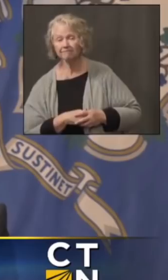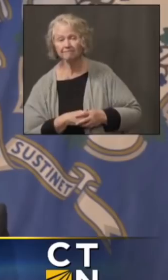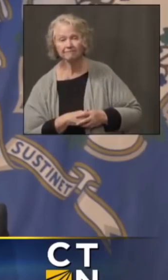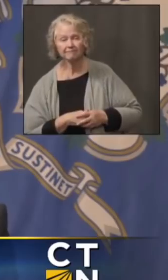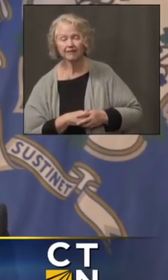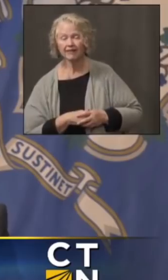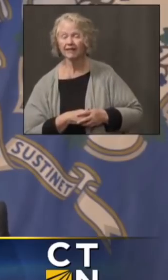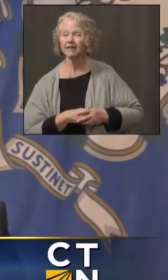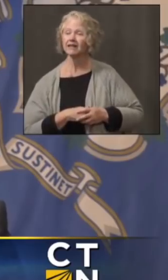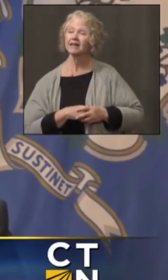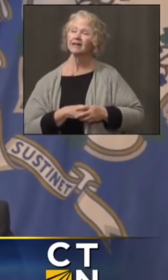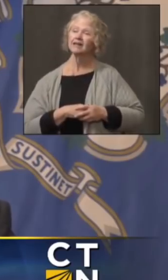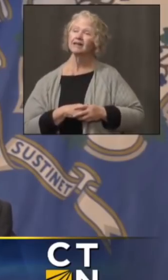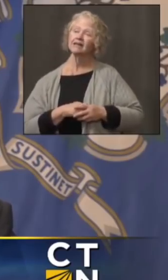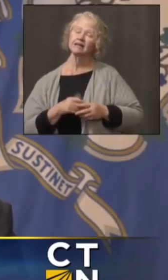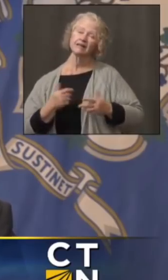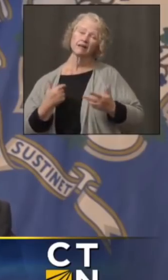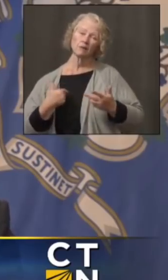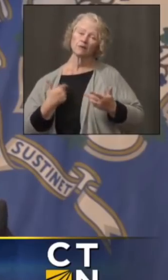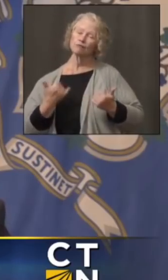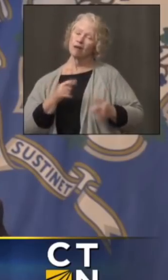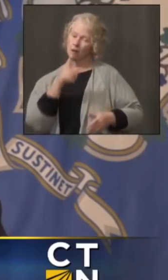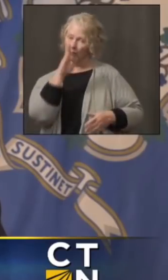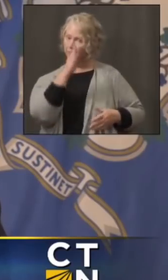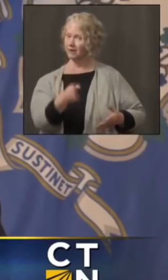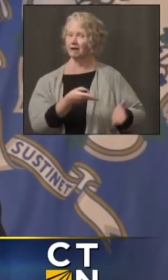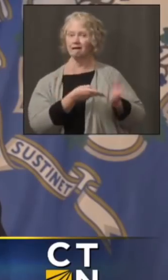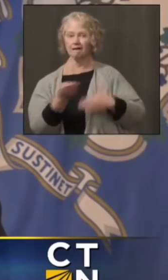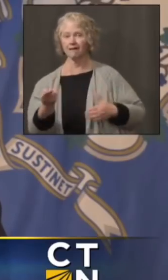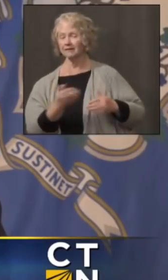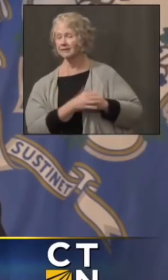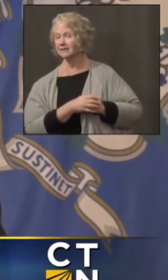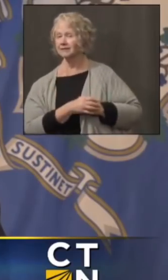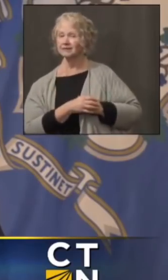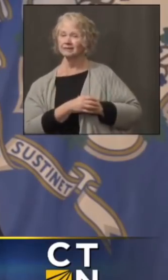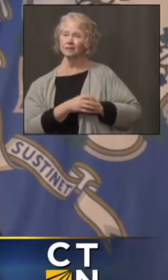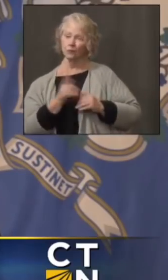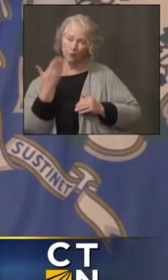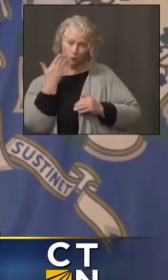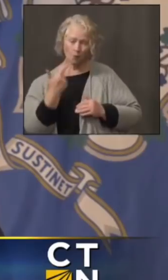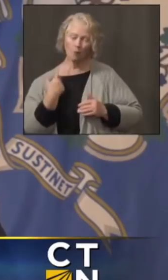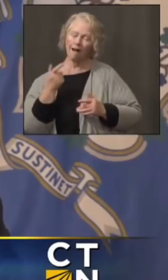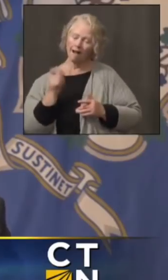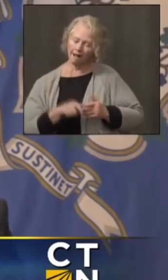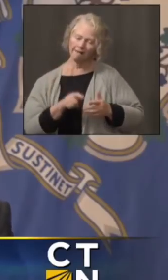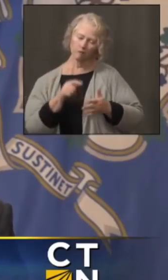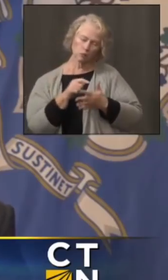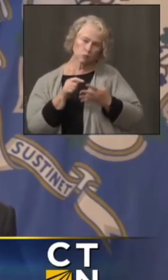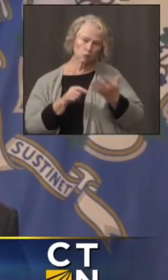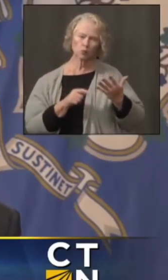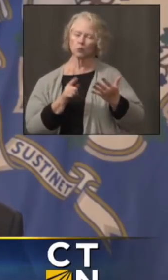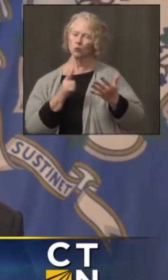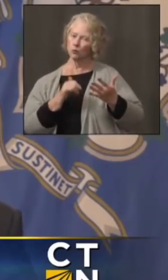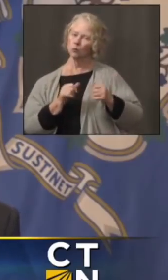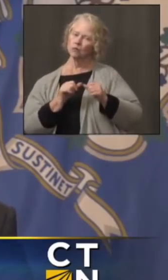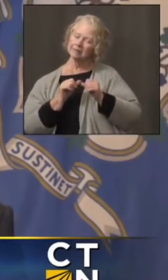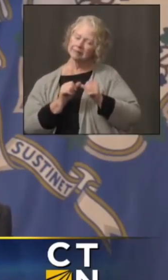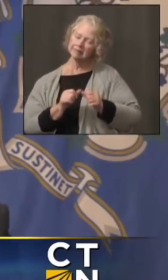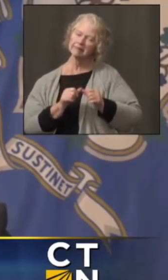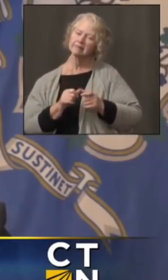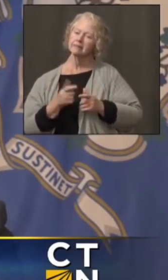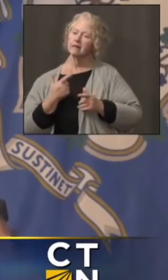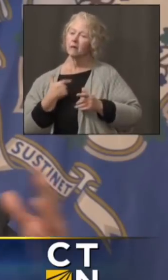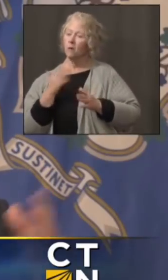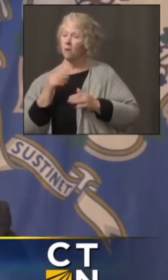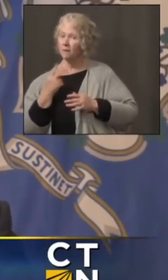And we tried to tell it like it is. I think we know what we got to do to get through this. We're going to see some progress on a local